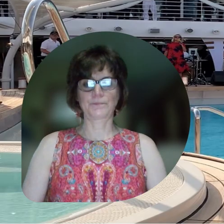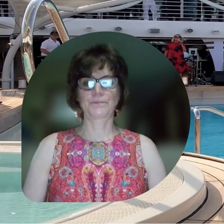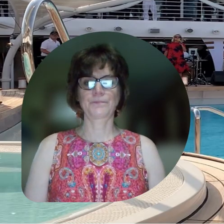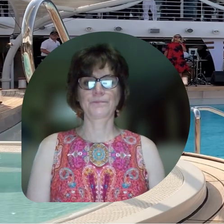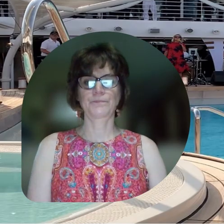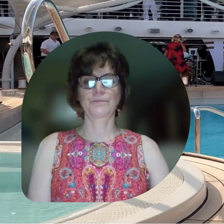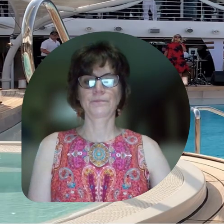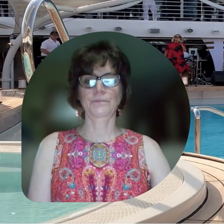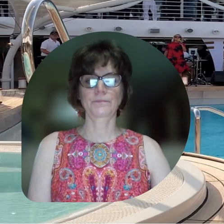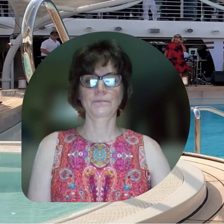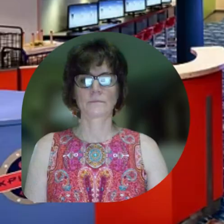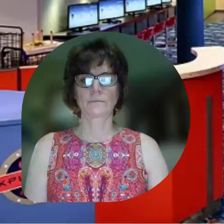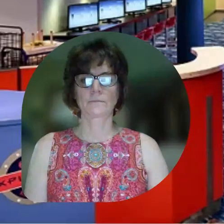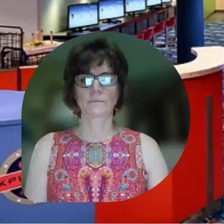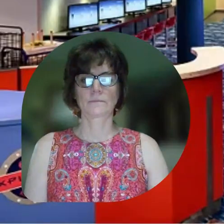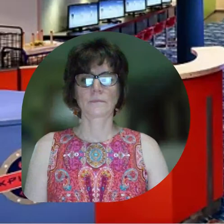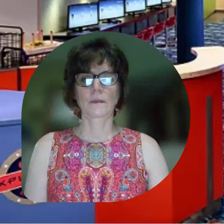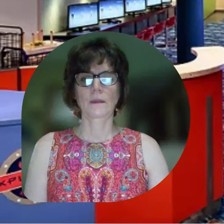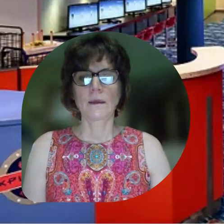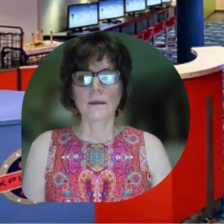director.